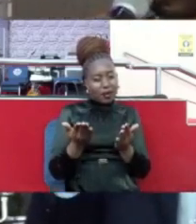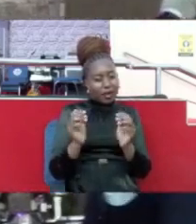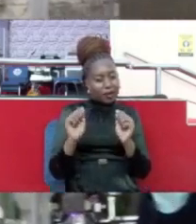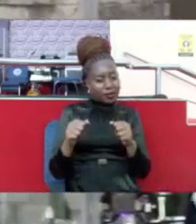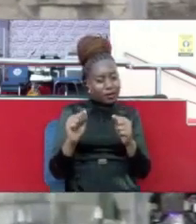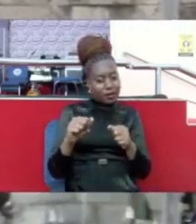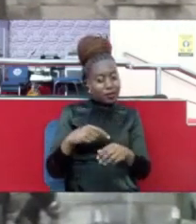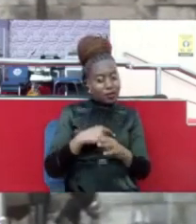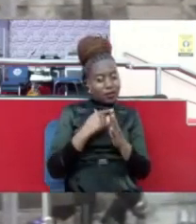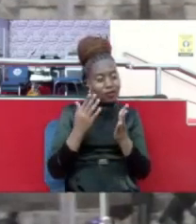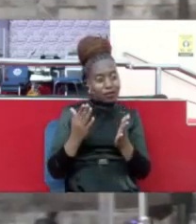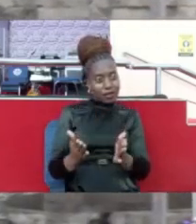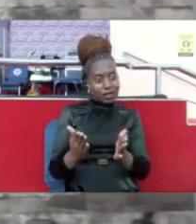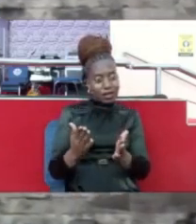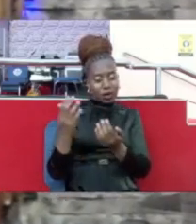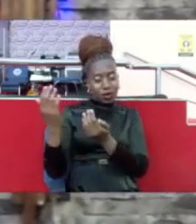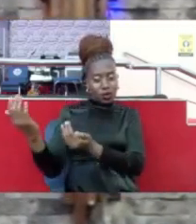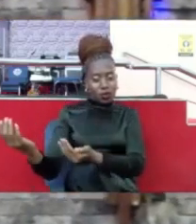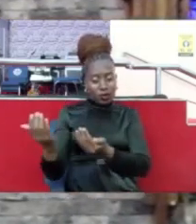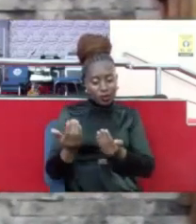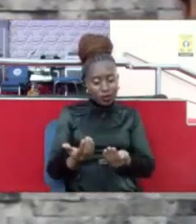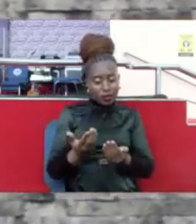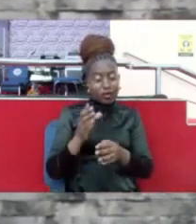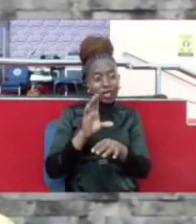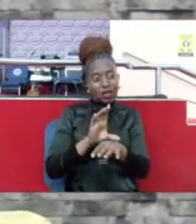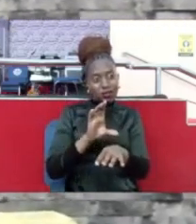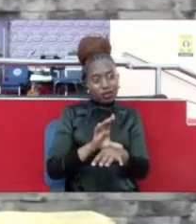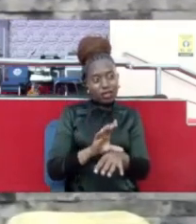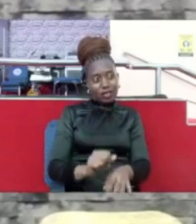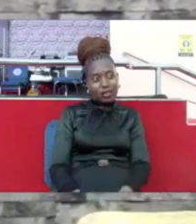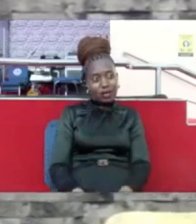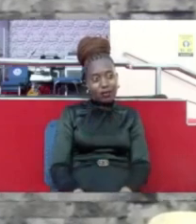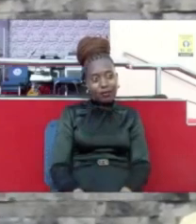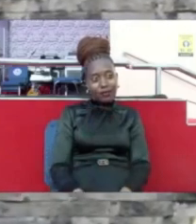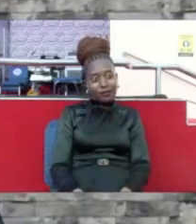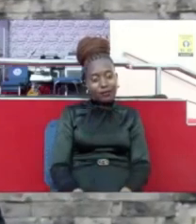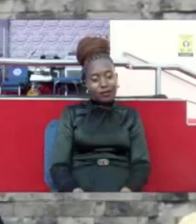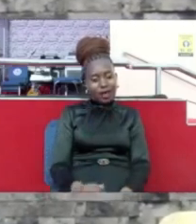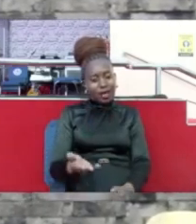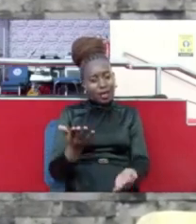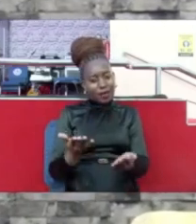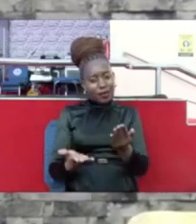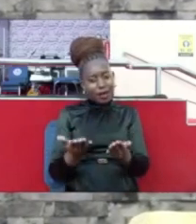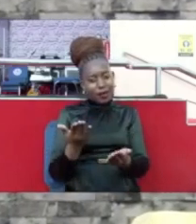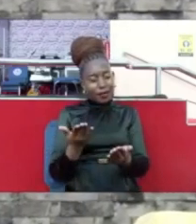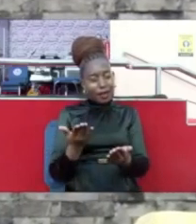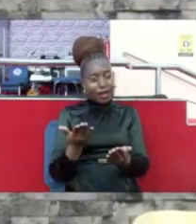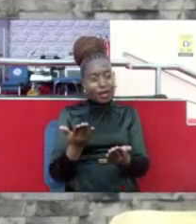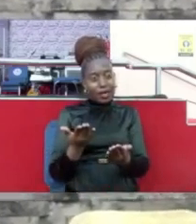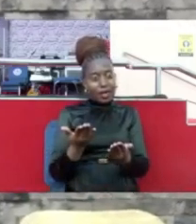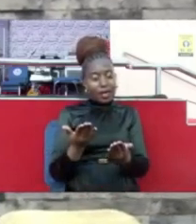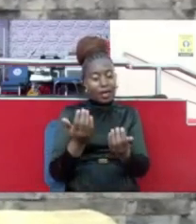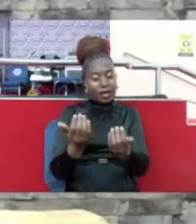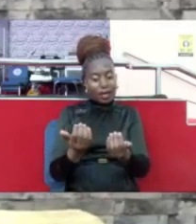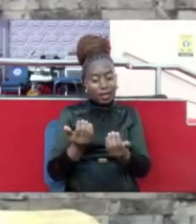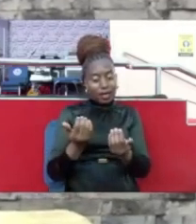anaweza kuwa ni mmoja wapo to be brought to church. Wa mtu ambaye anaweza nikamleta hapa kanisani. They may need help. Anaweza kuwa anahitaji